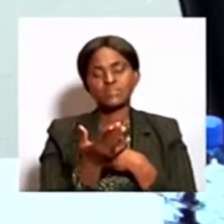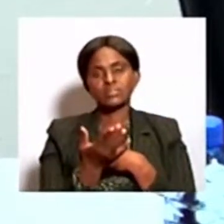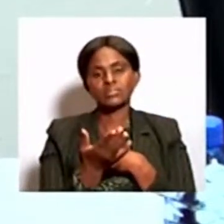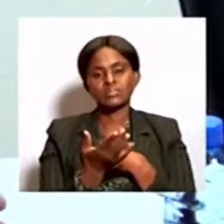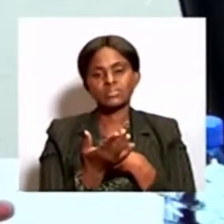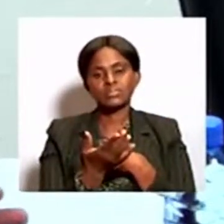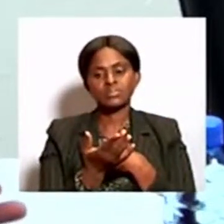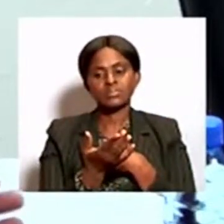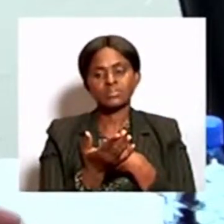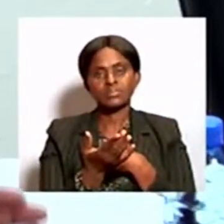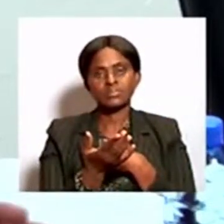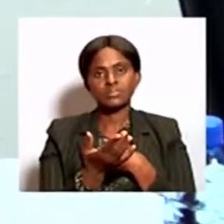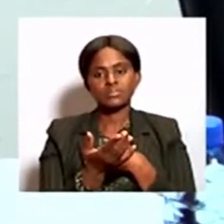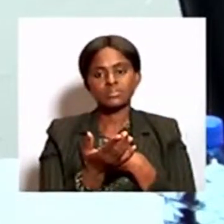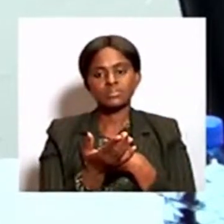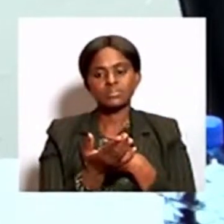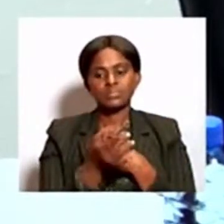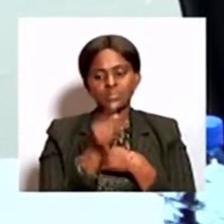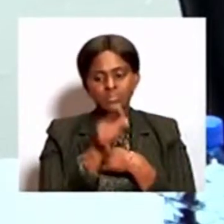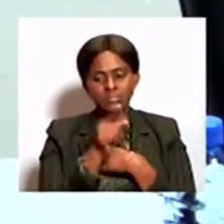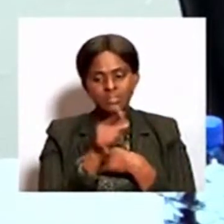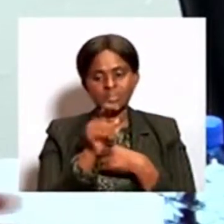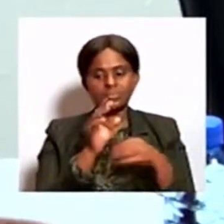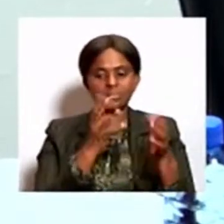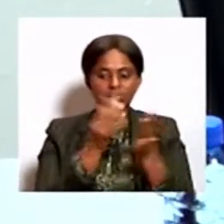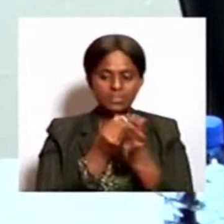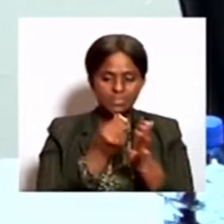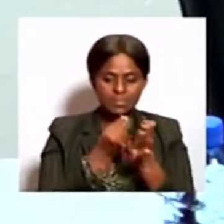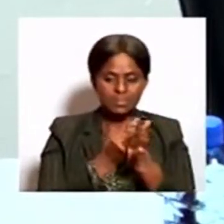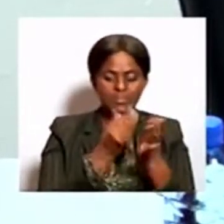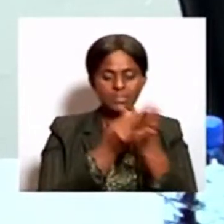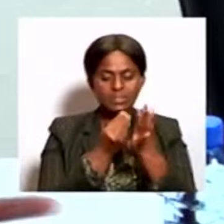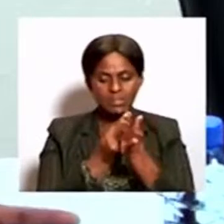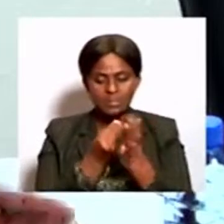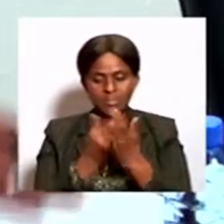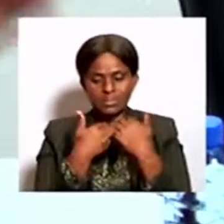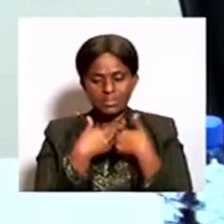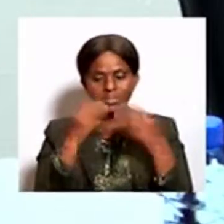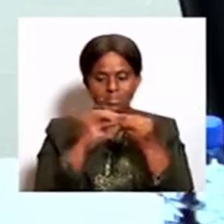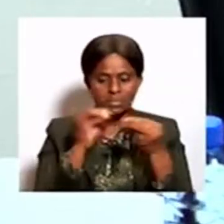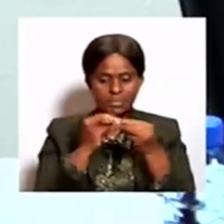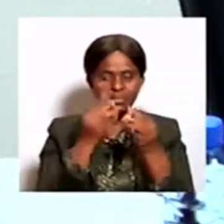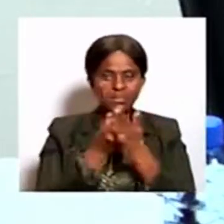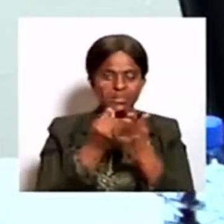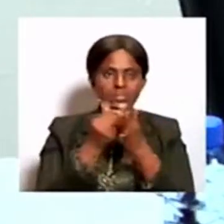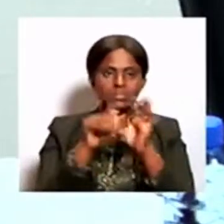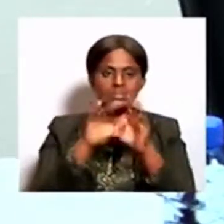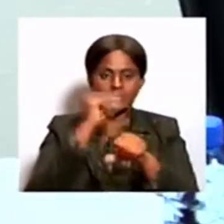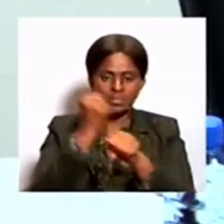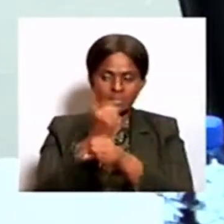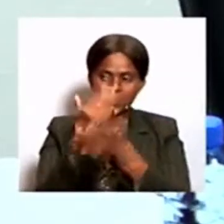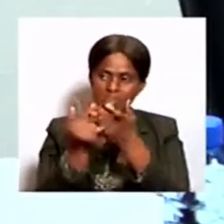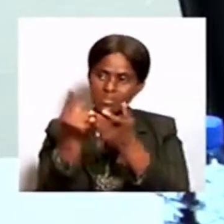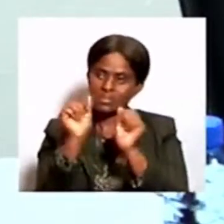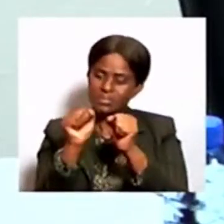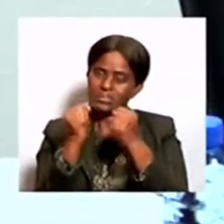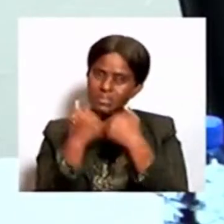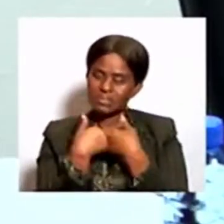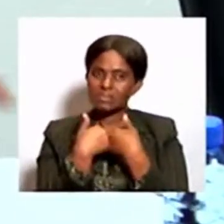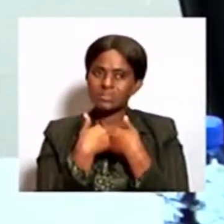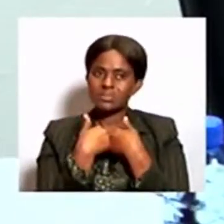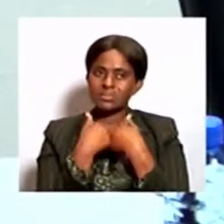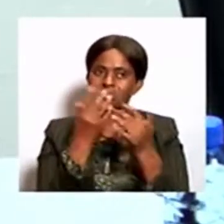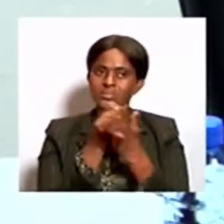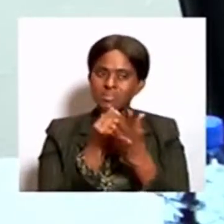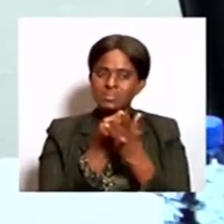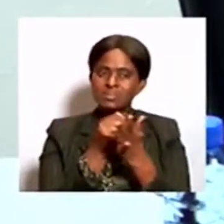it deposited funds. There is money in Ichongwe. Somebody can have